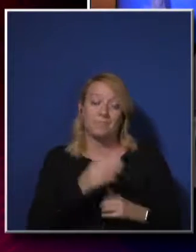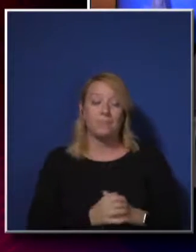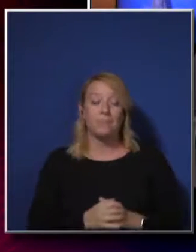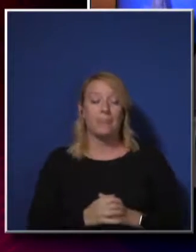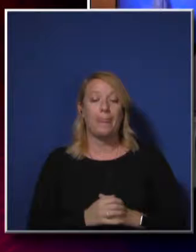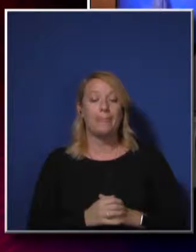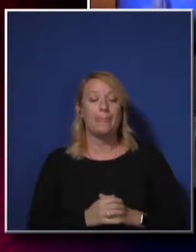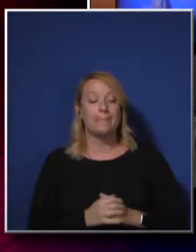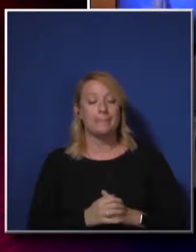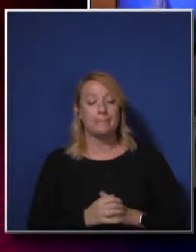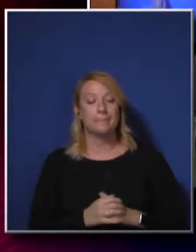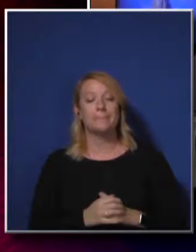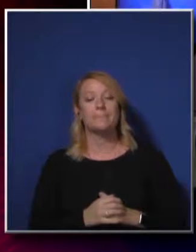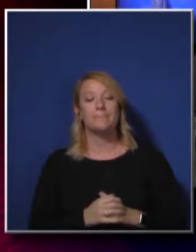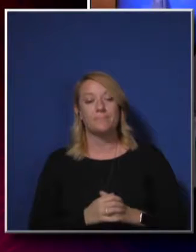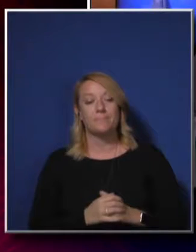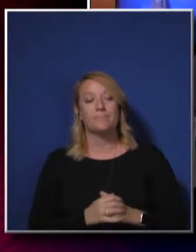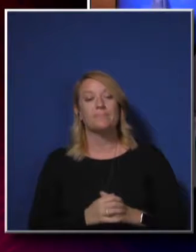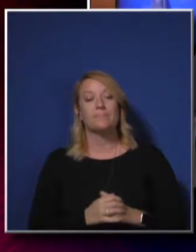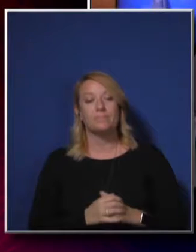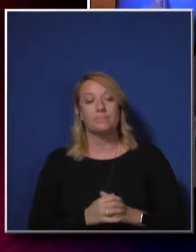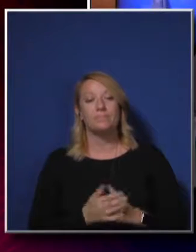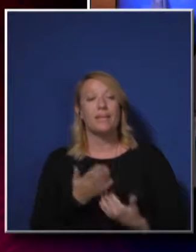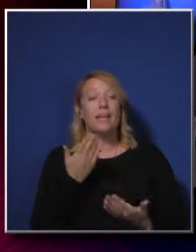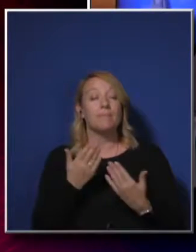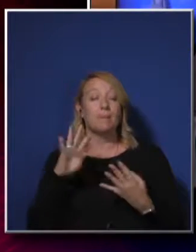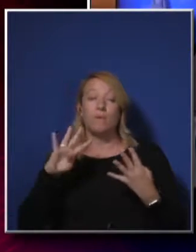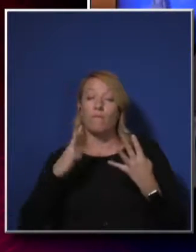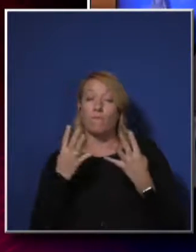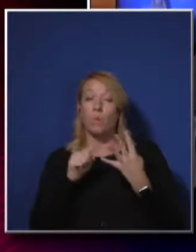I will add there may be a fourth area.